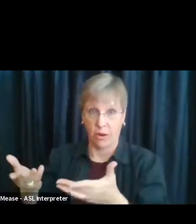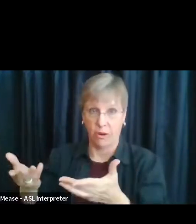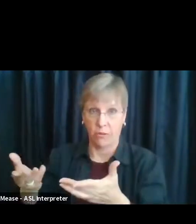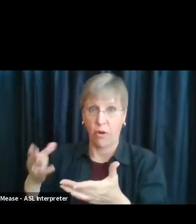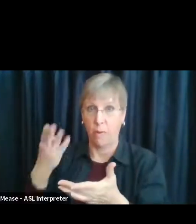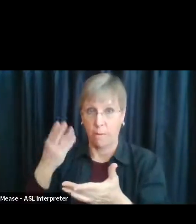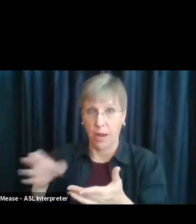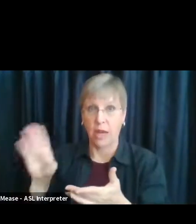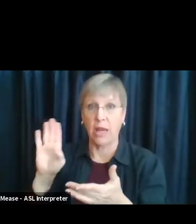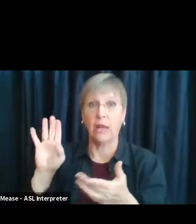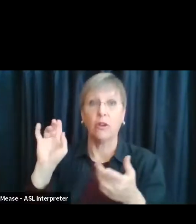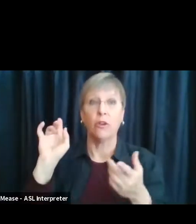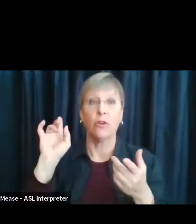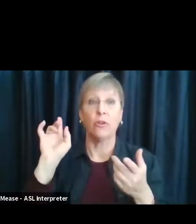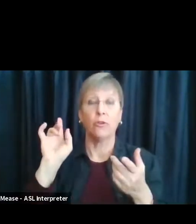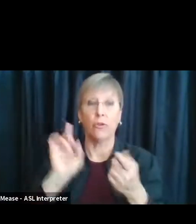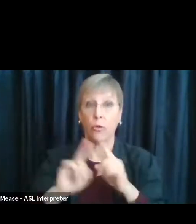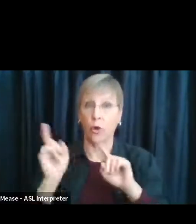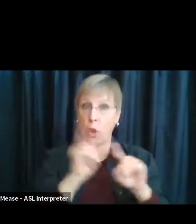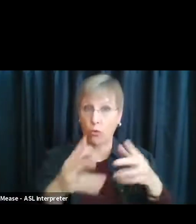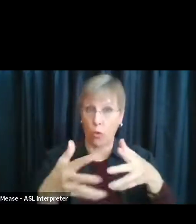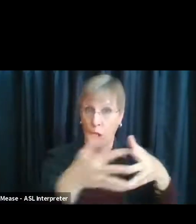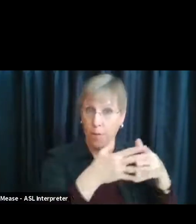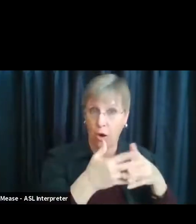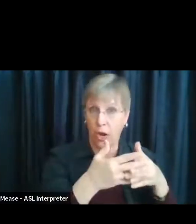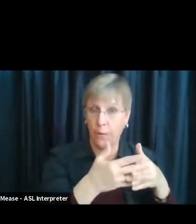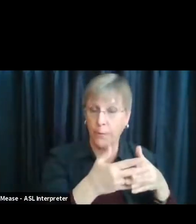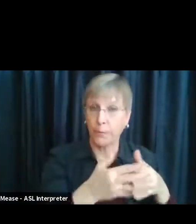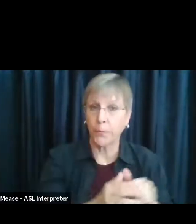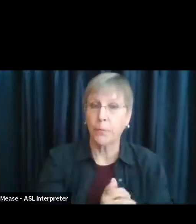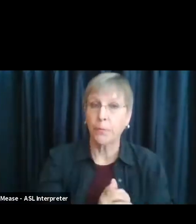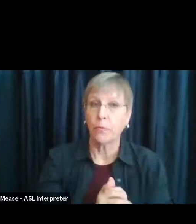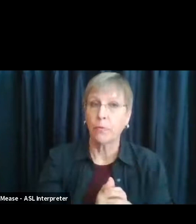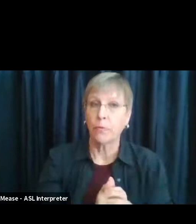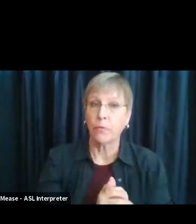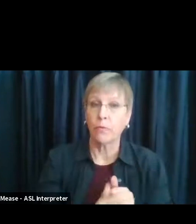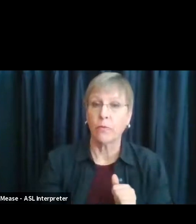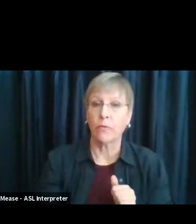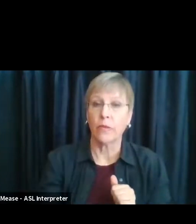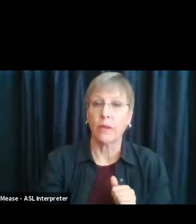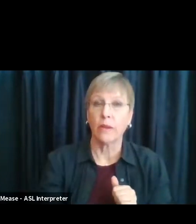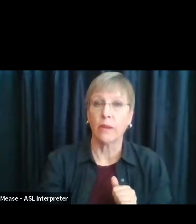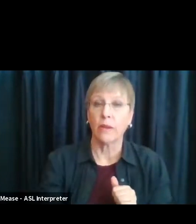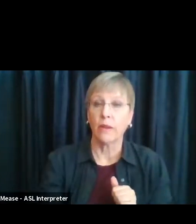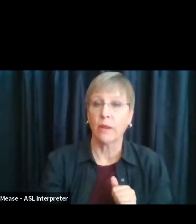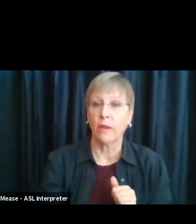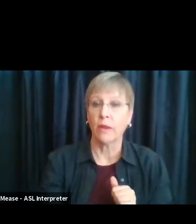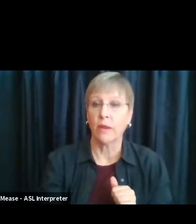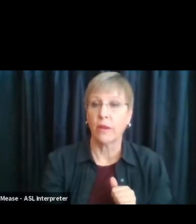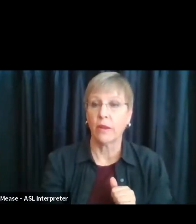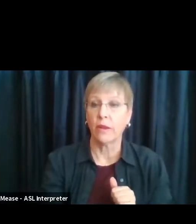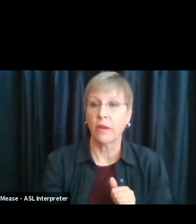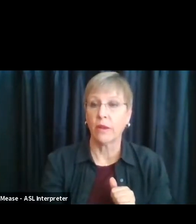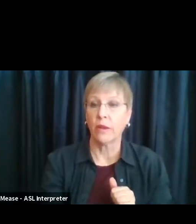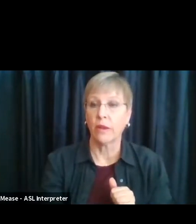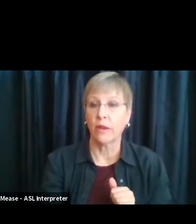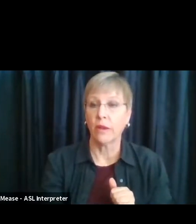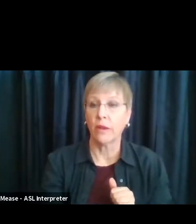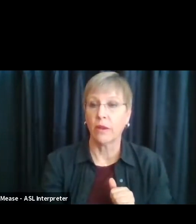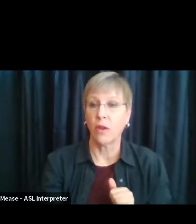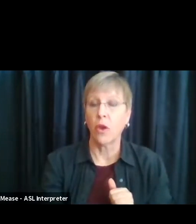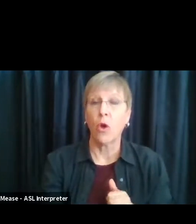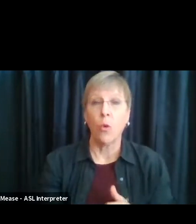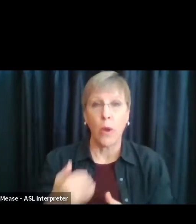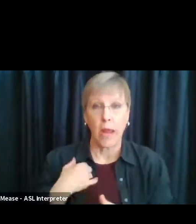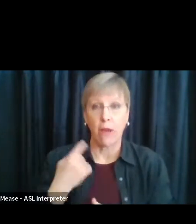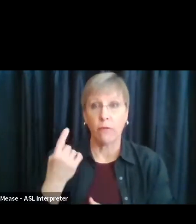Benin to the Americas. So we have now one space that will be ready at the end of the